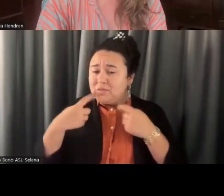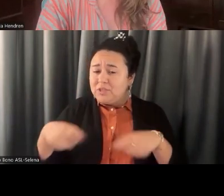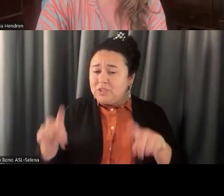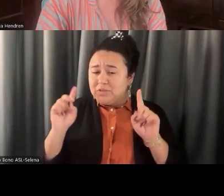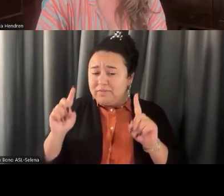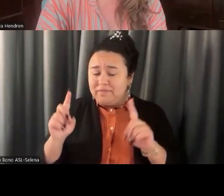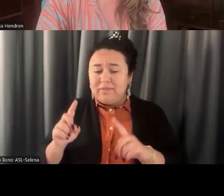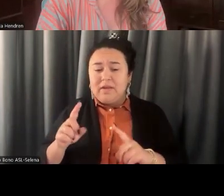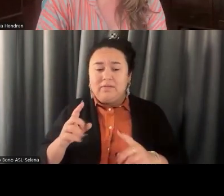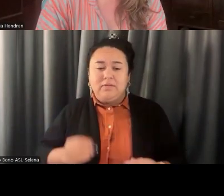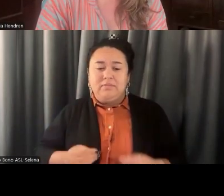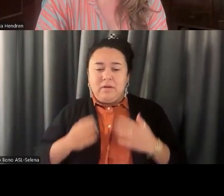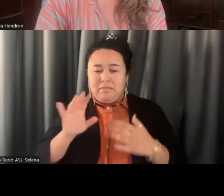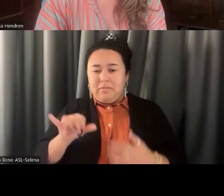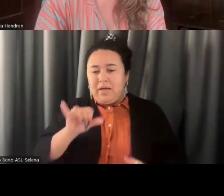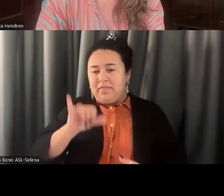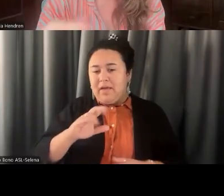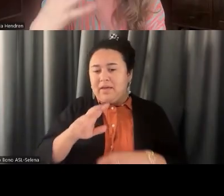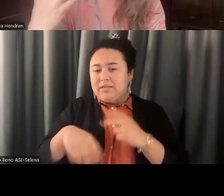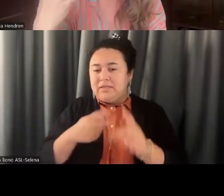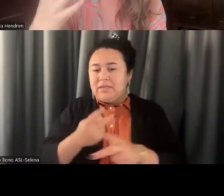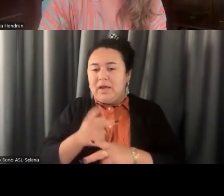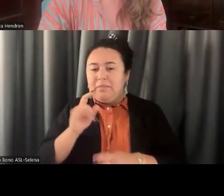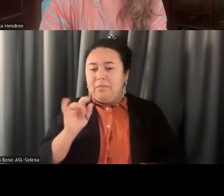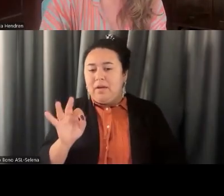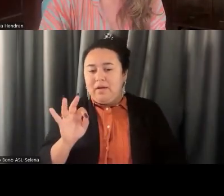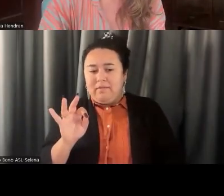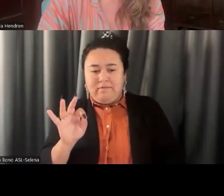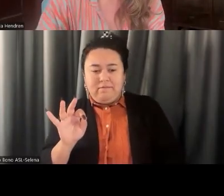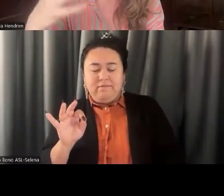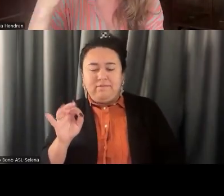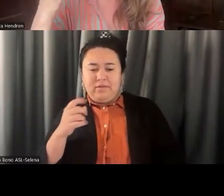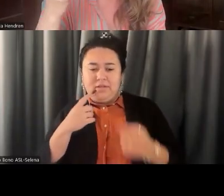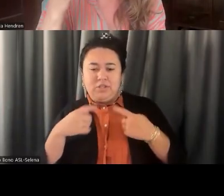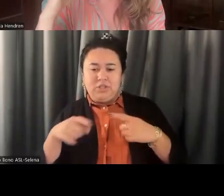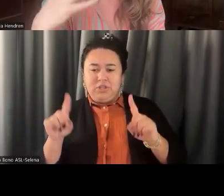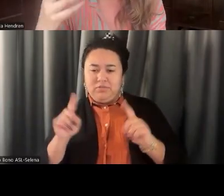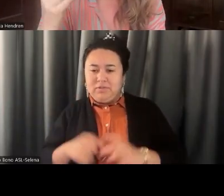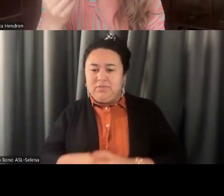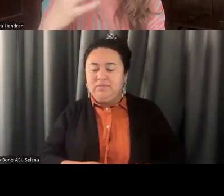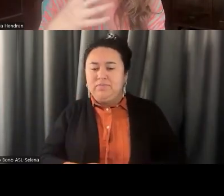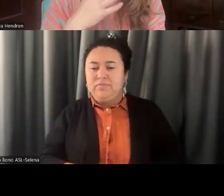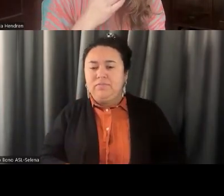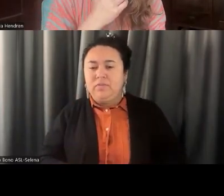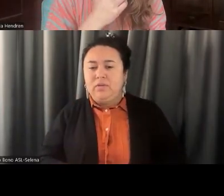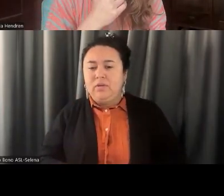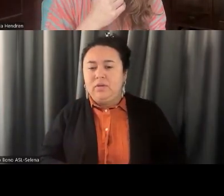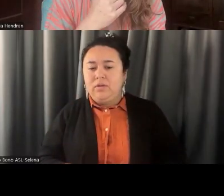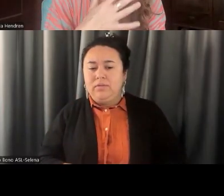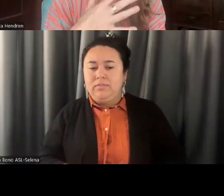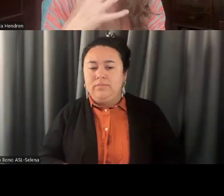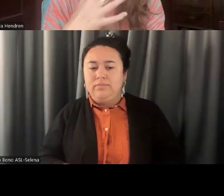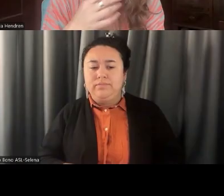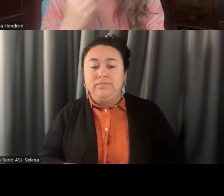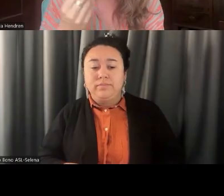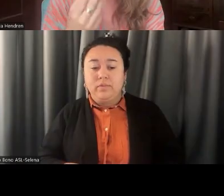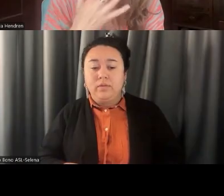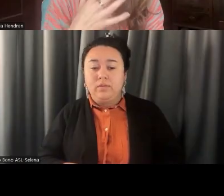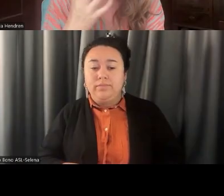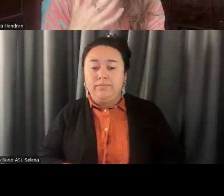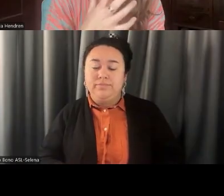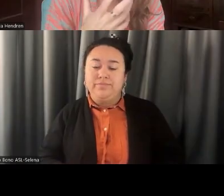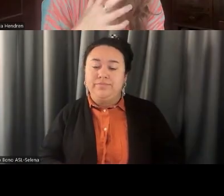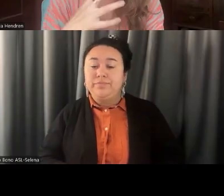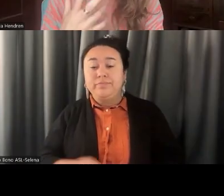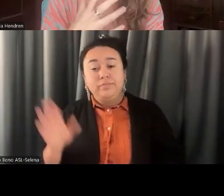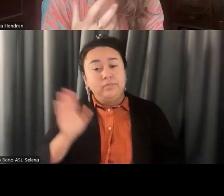by this kind of this achievement of that question. So not in the space of disability at that time, but thinking,